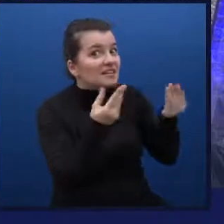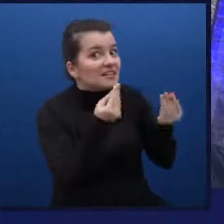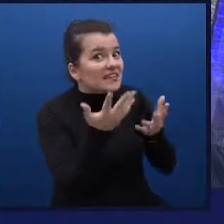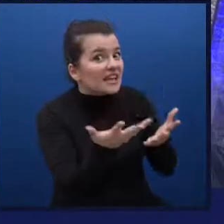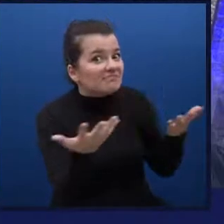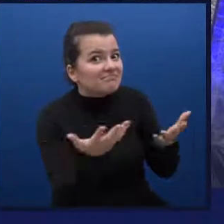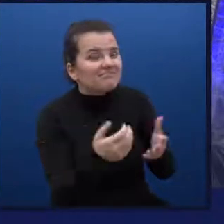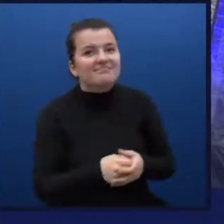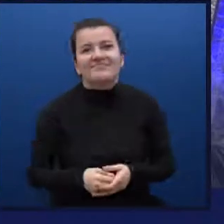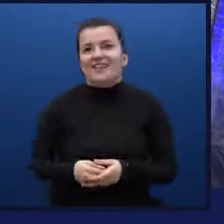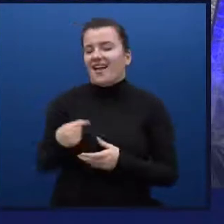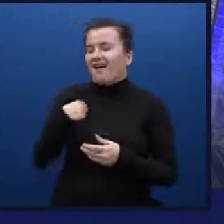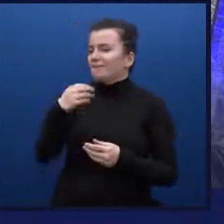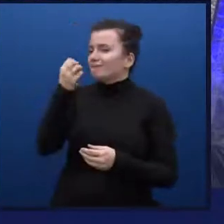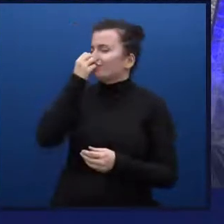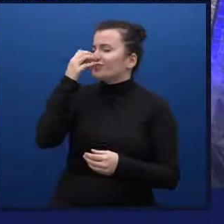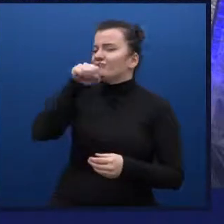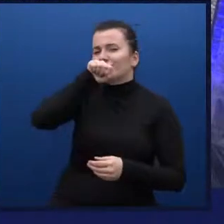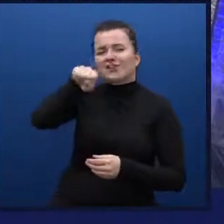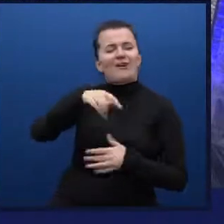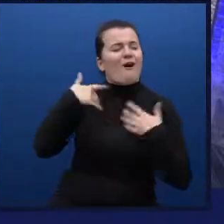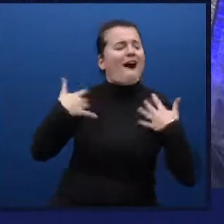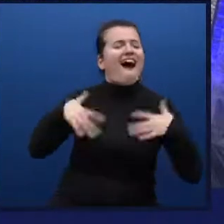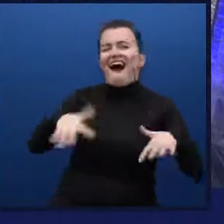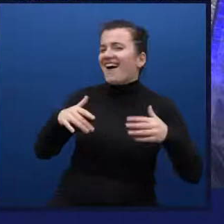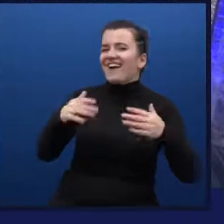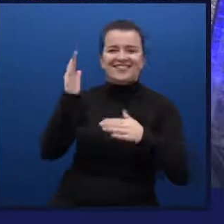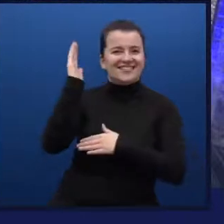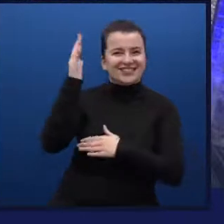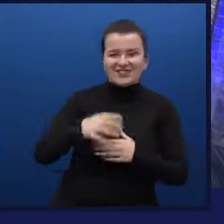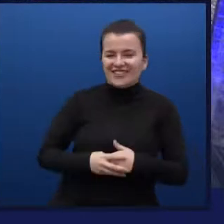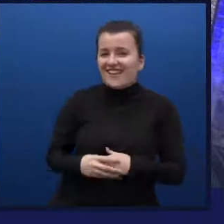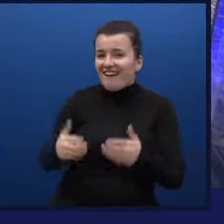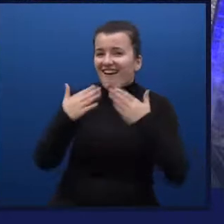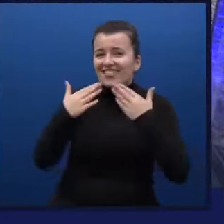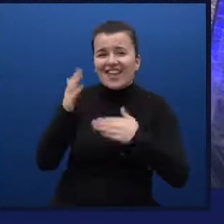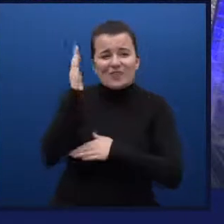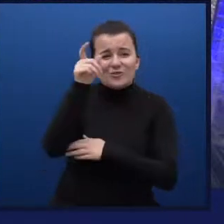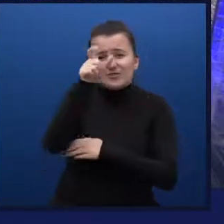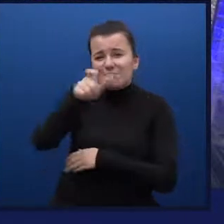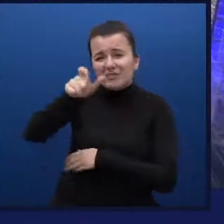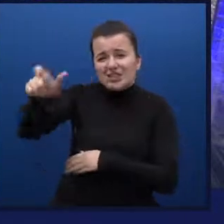has been a fantastic set of sessions, and thank you to all of our speakers.